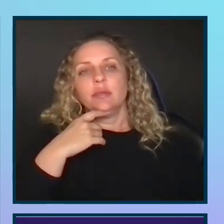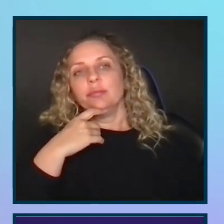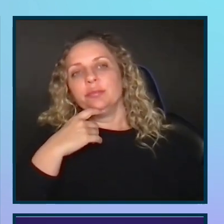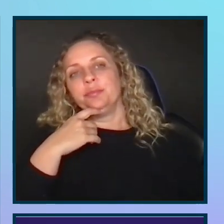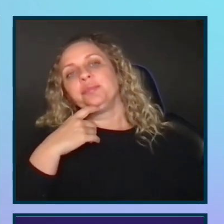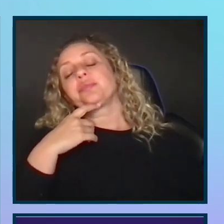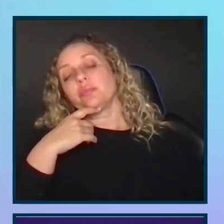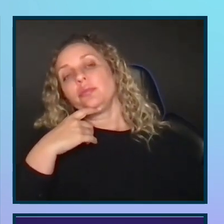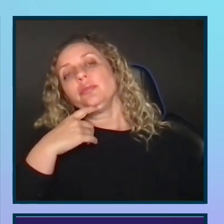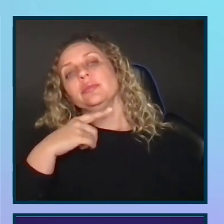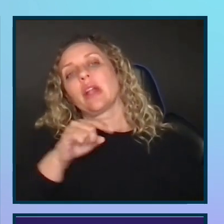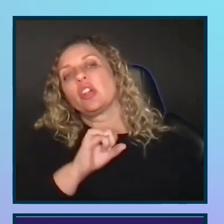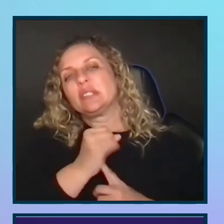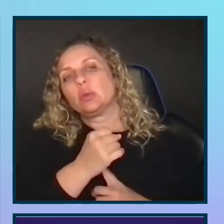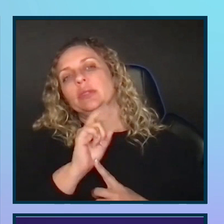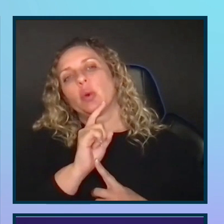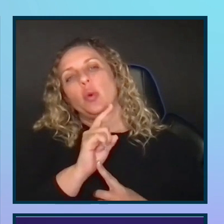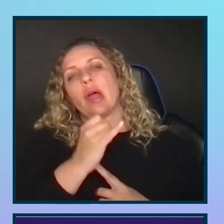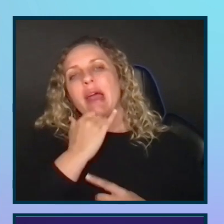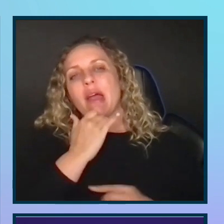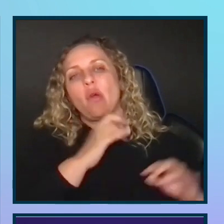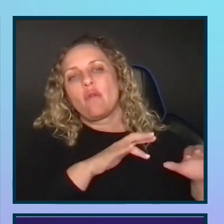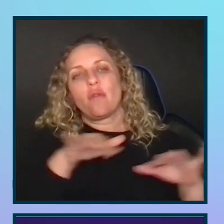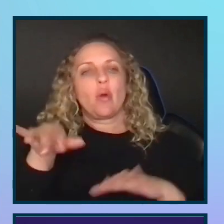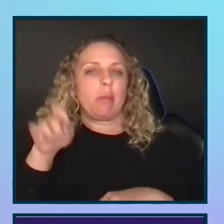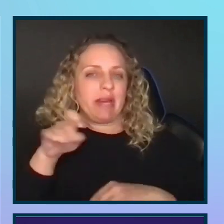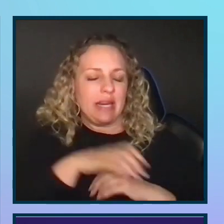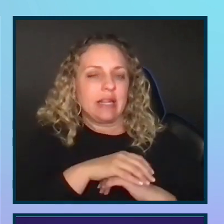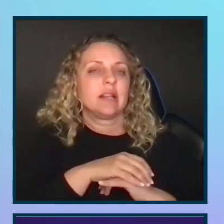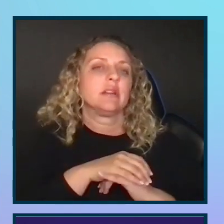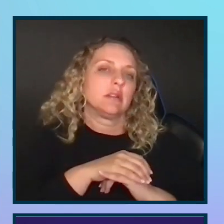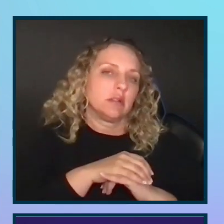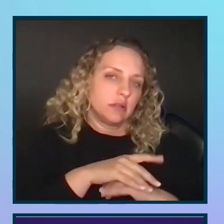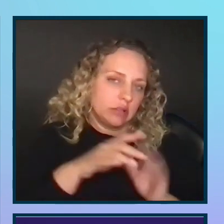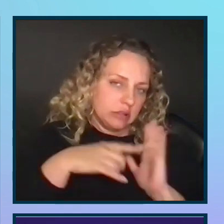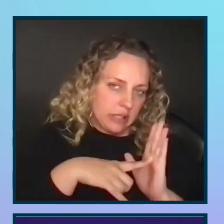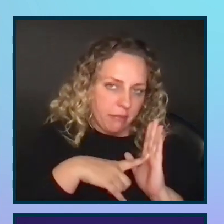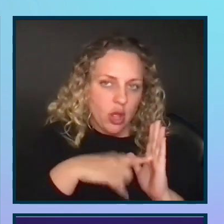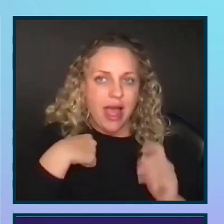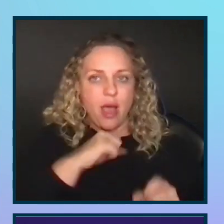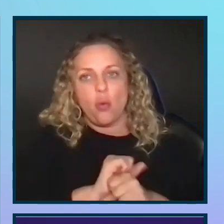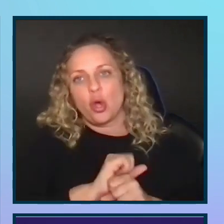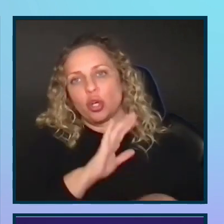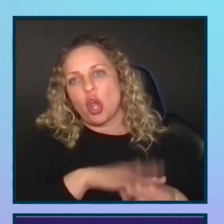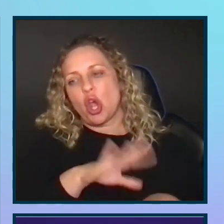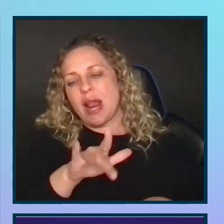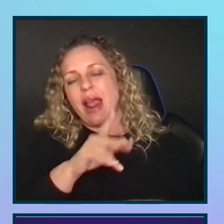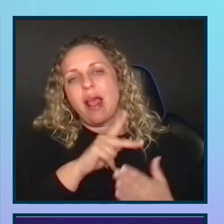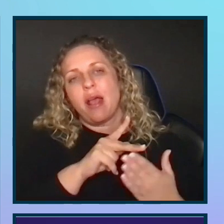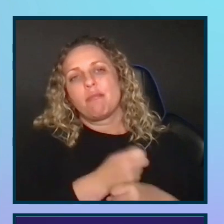Awesome. Okay. There are situations where an error flow would be needed. So an example, I worked on a